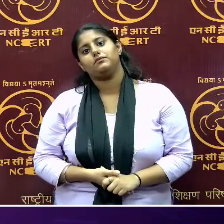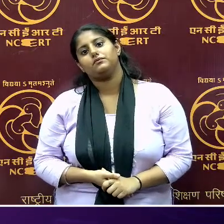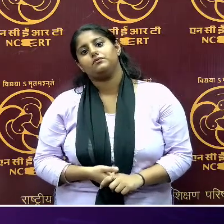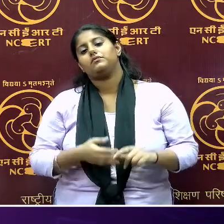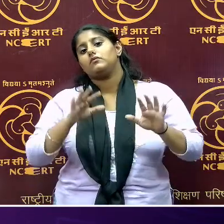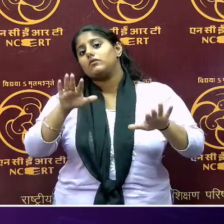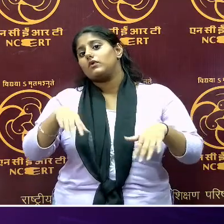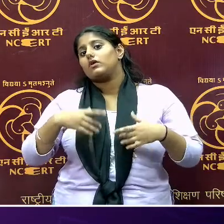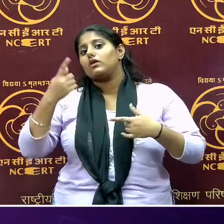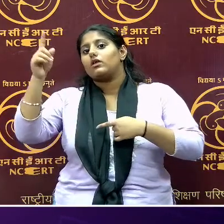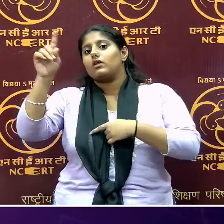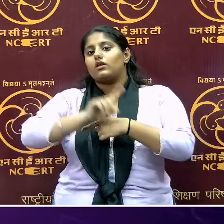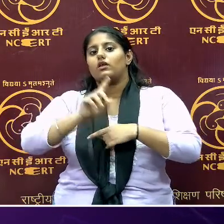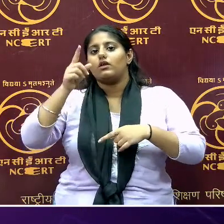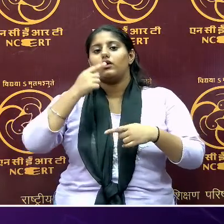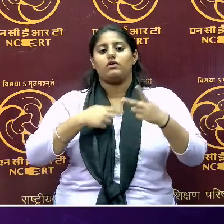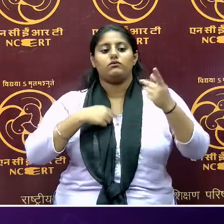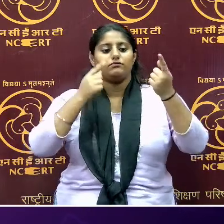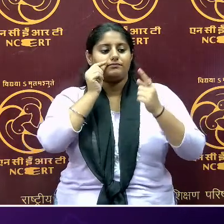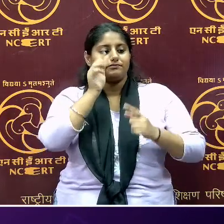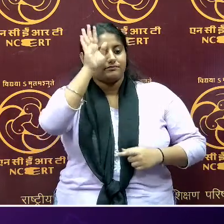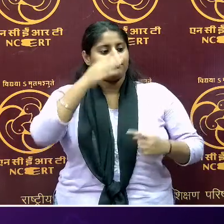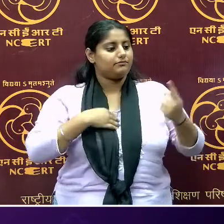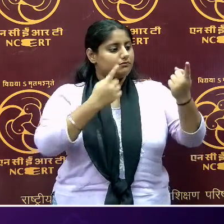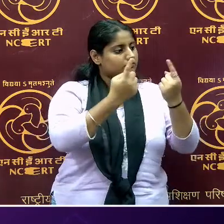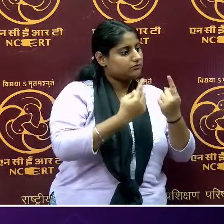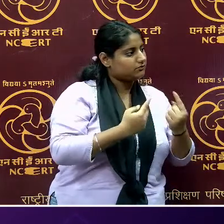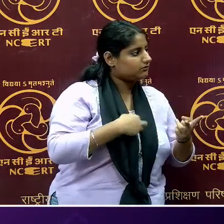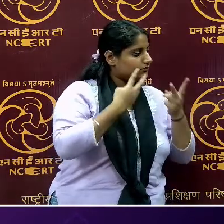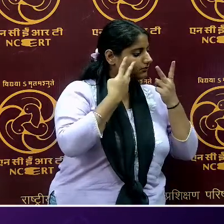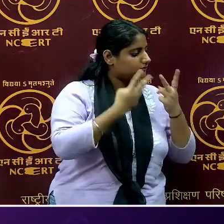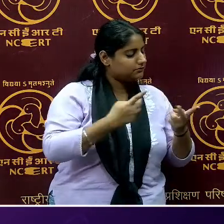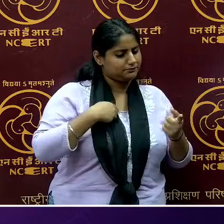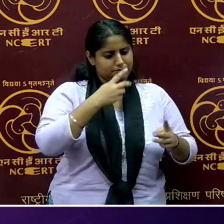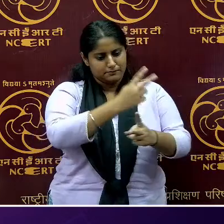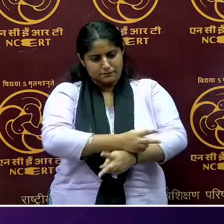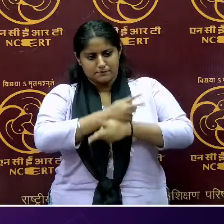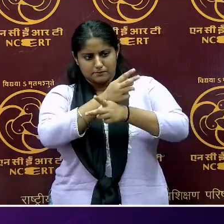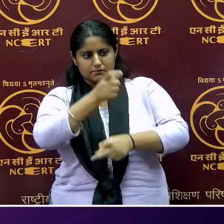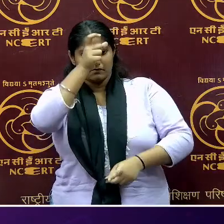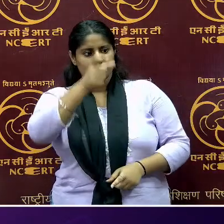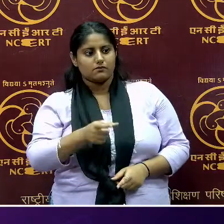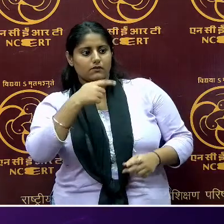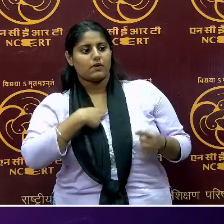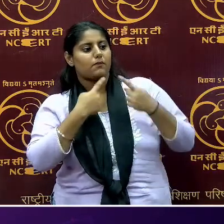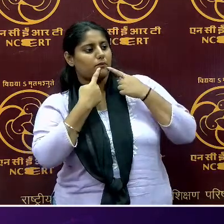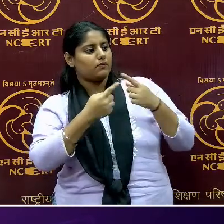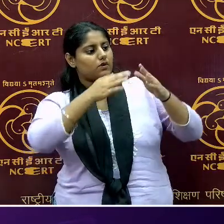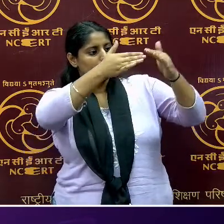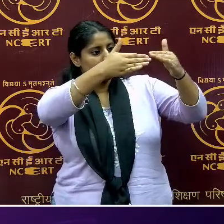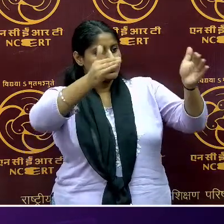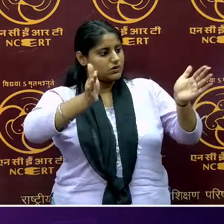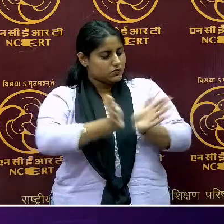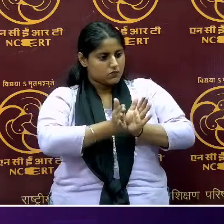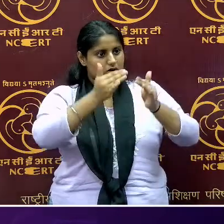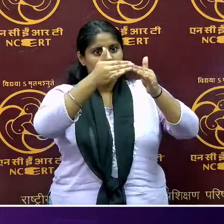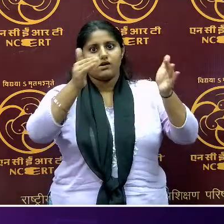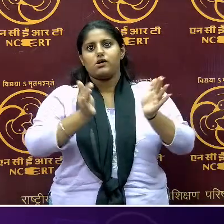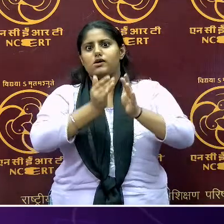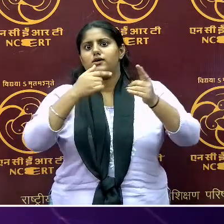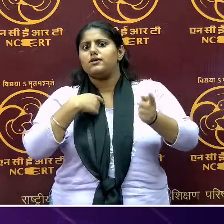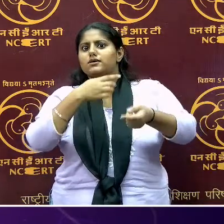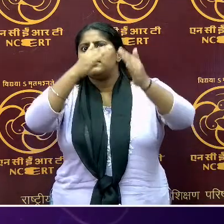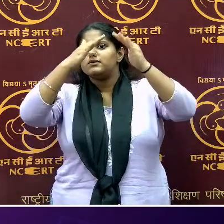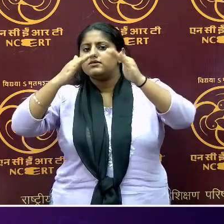came to check on the horses, the caretaker led him around the square stable and he